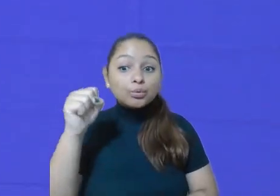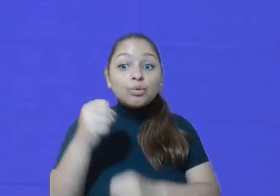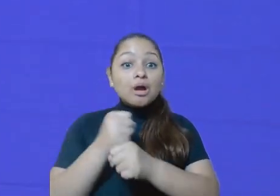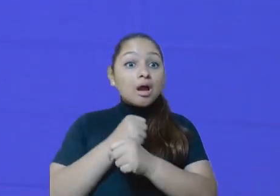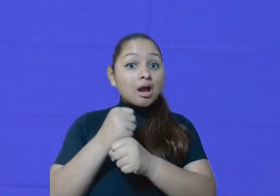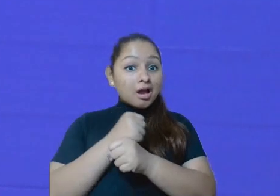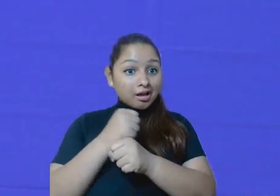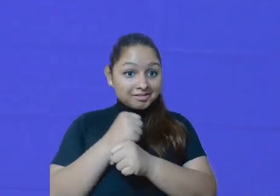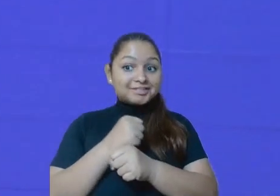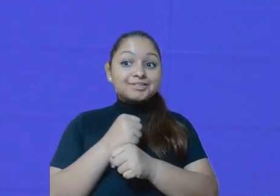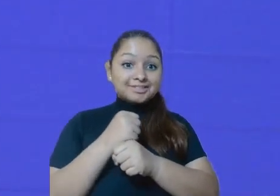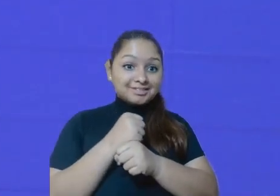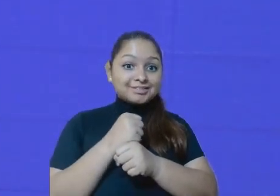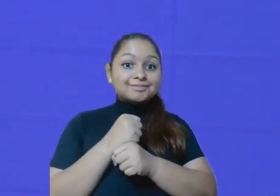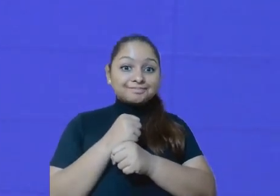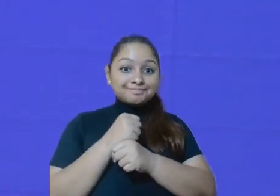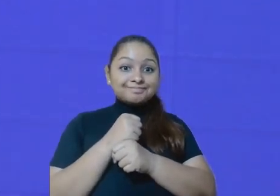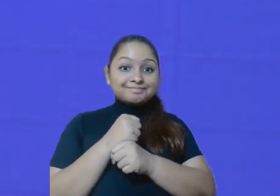considers itself